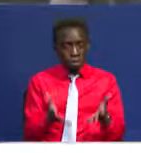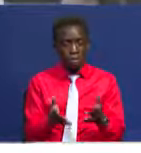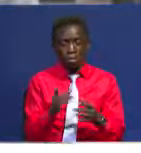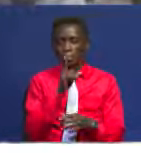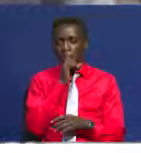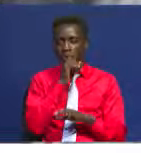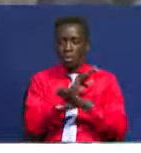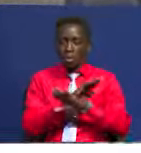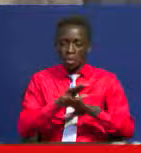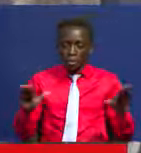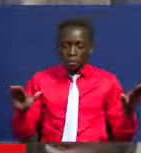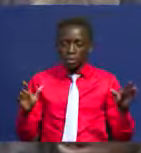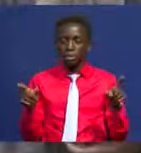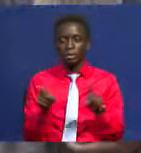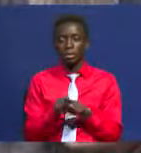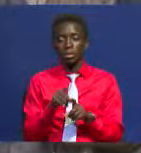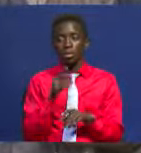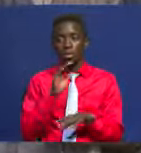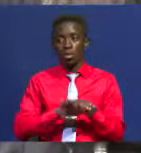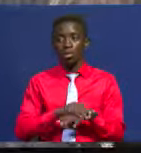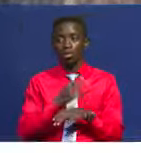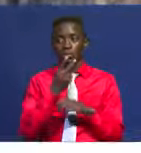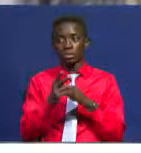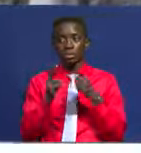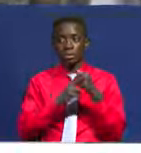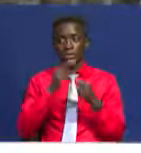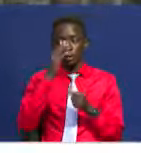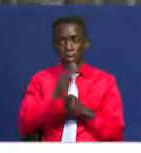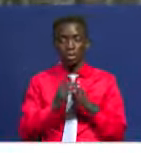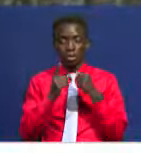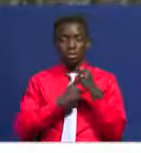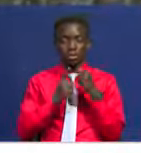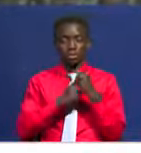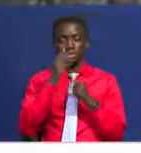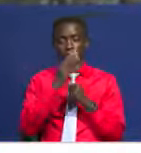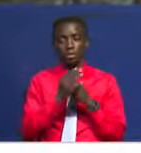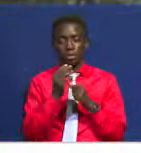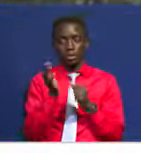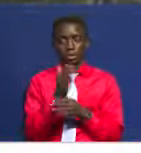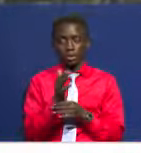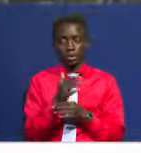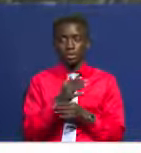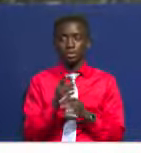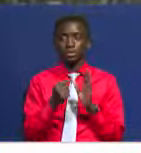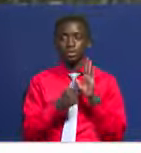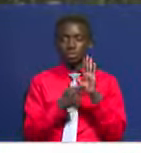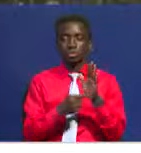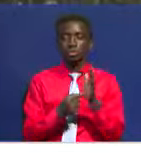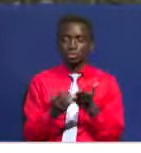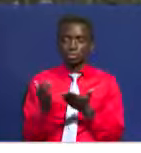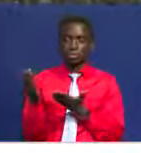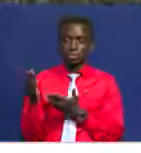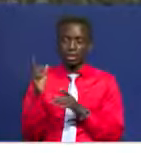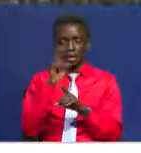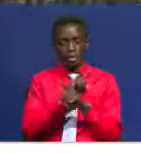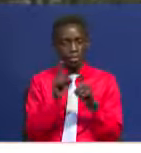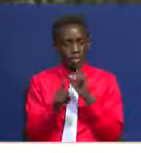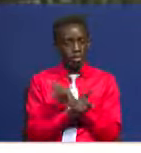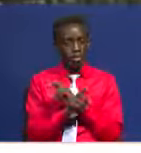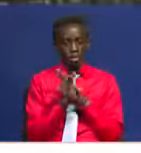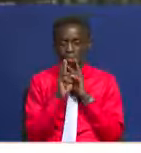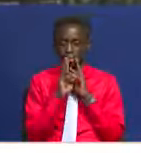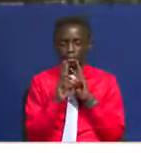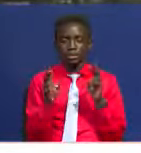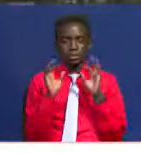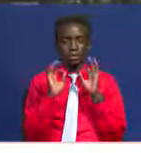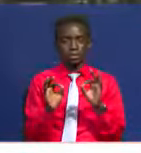of June, Thursday, it looks overcast here, maybe perhaps showing the mood that things are despondent.